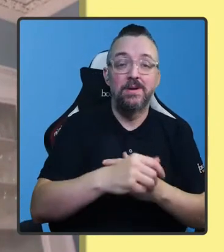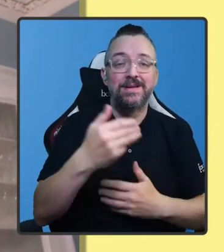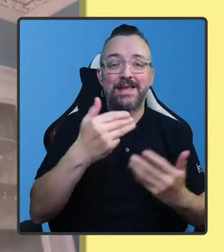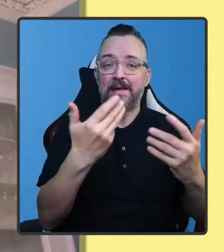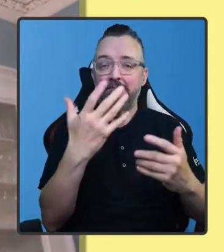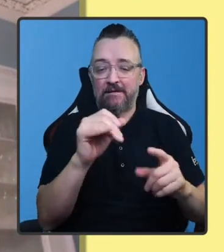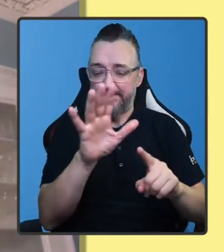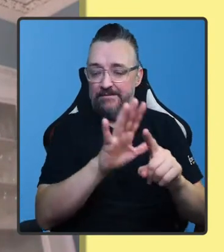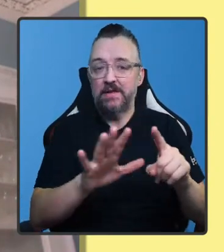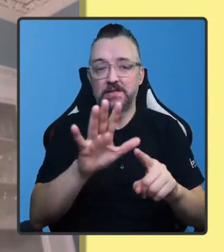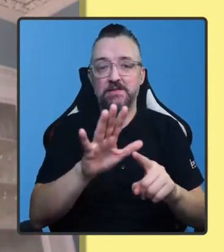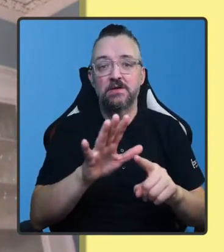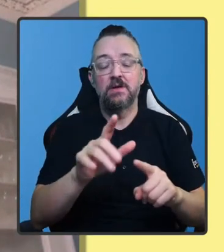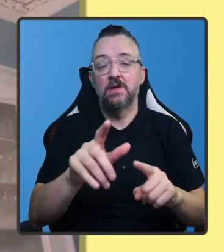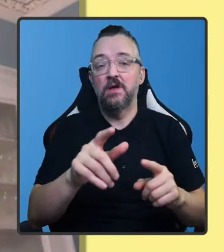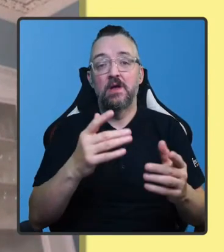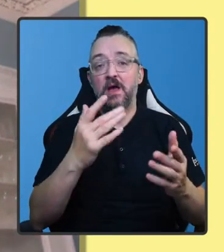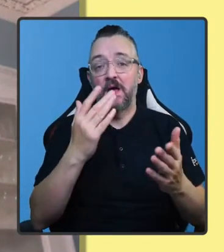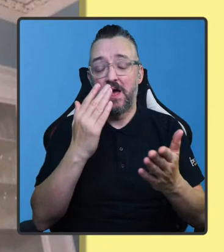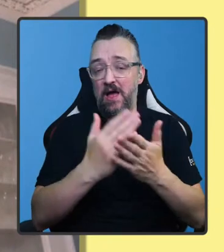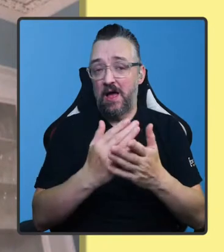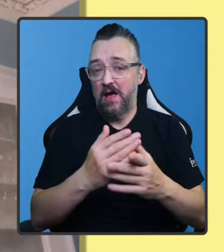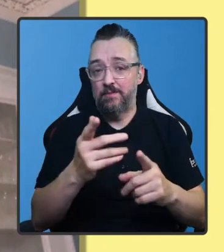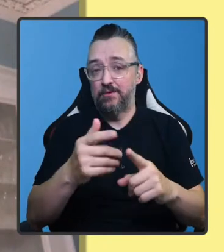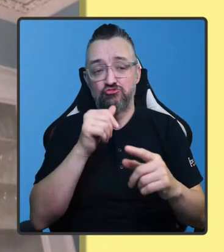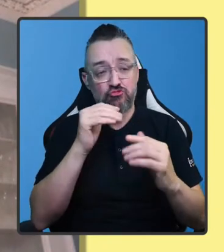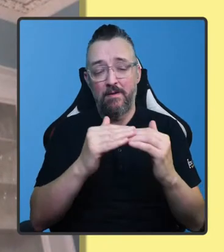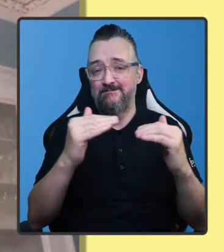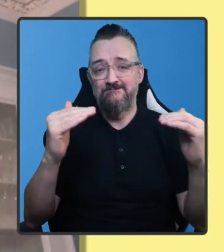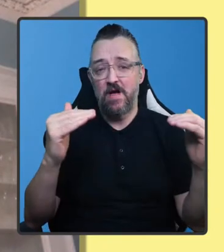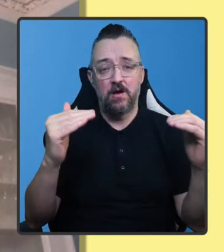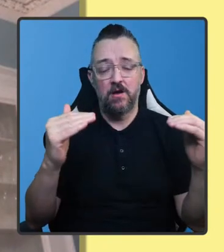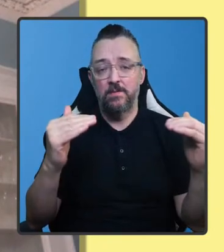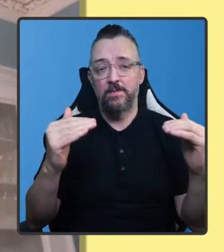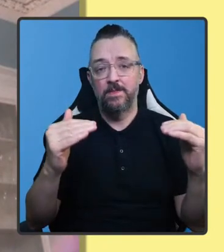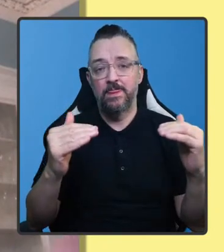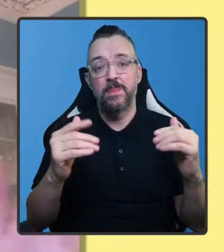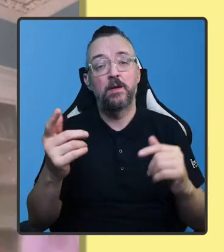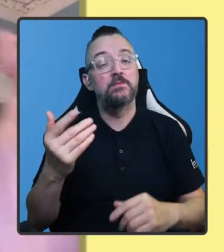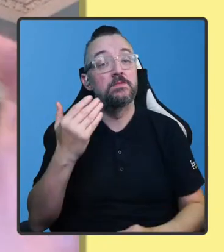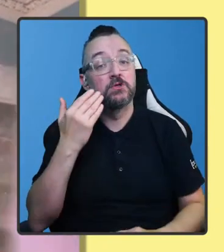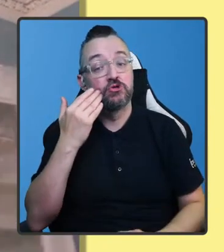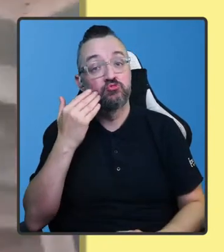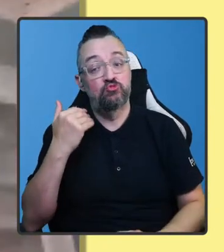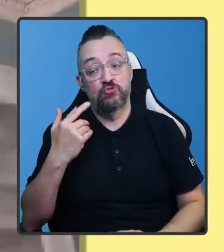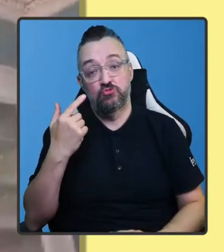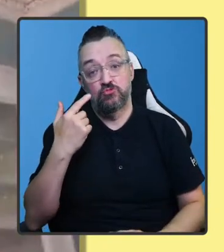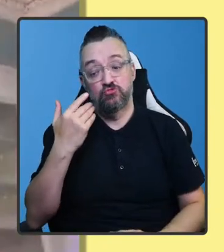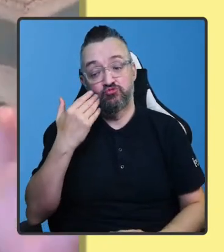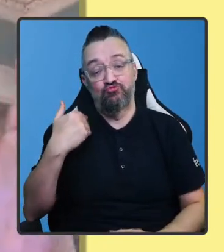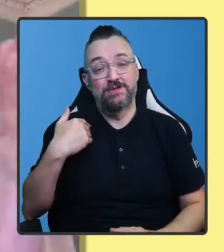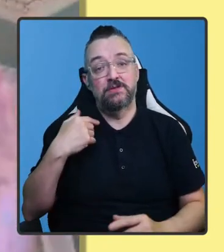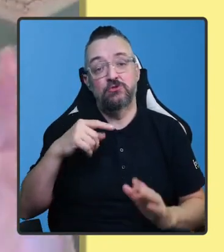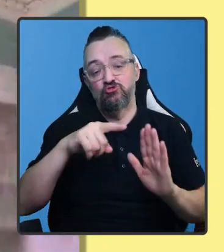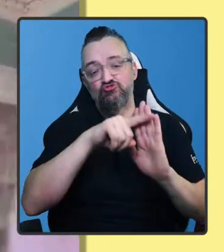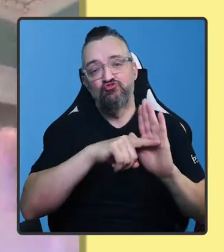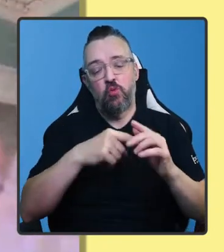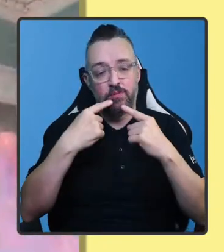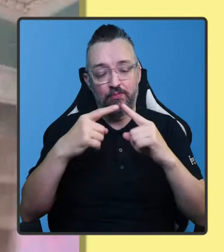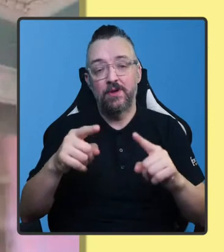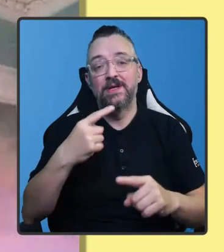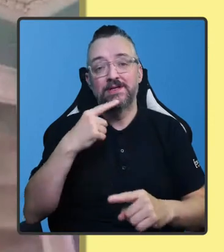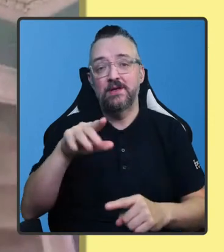the injustice has been particularly unfair. The recent ruling that the Tory government failed to prepare the nearly